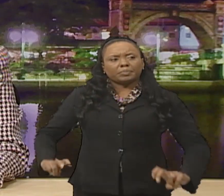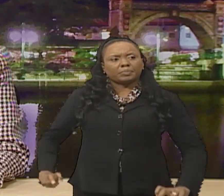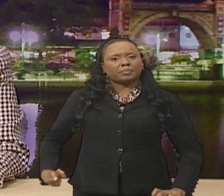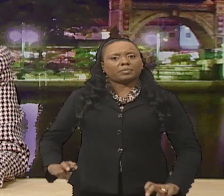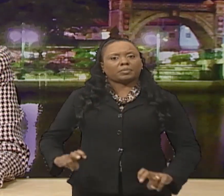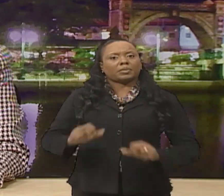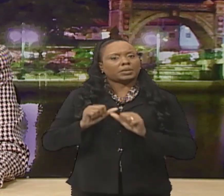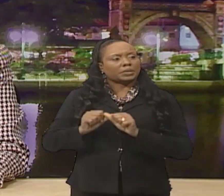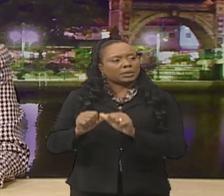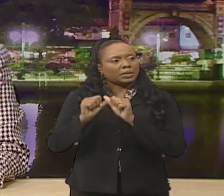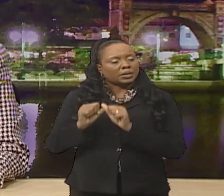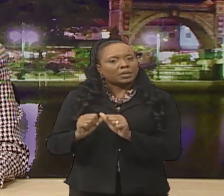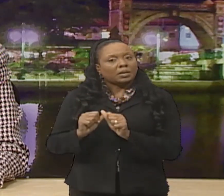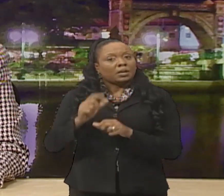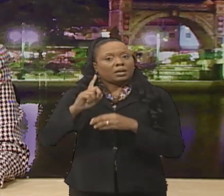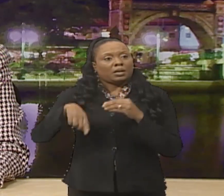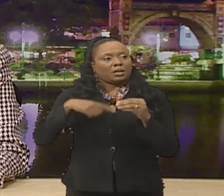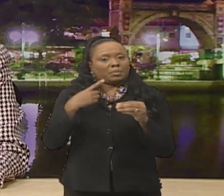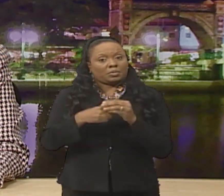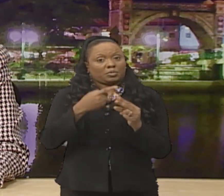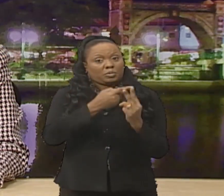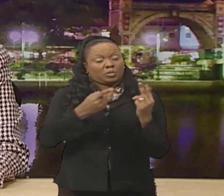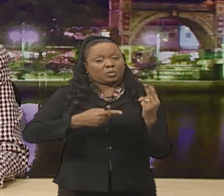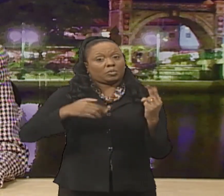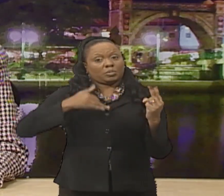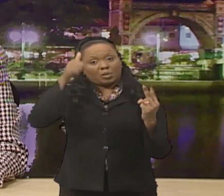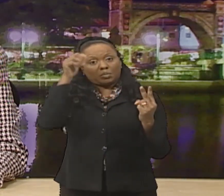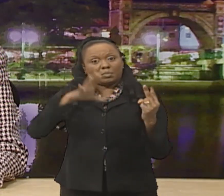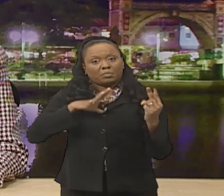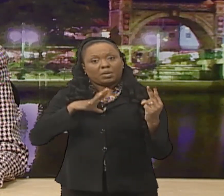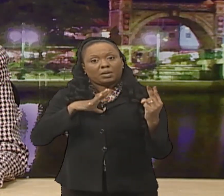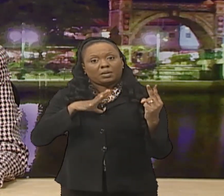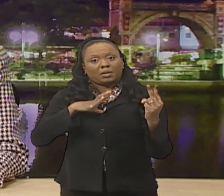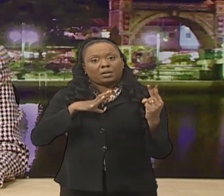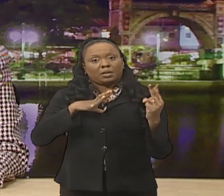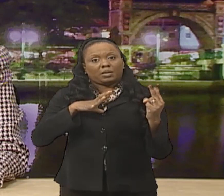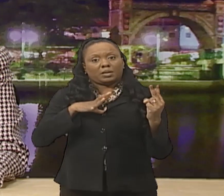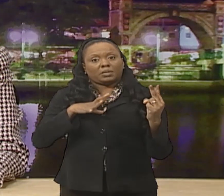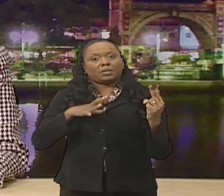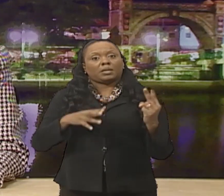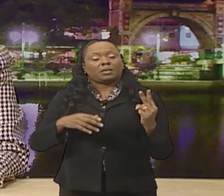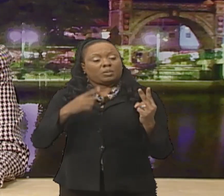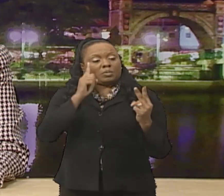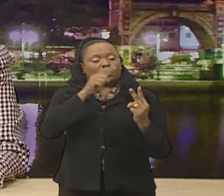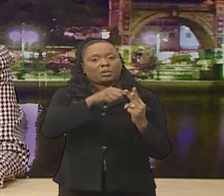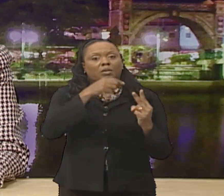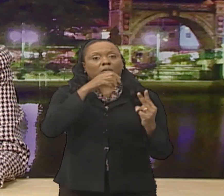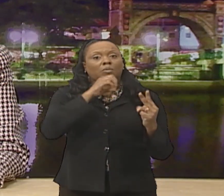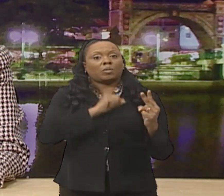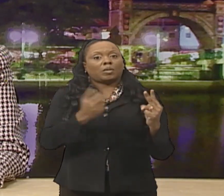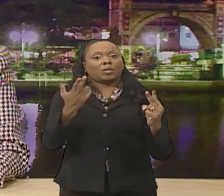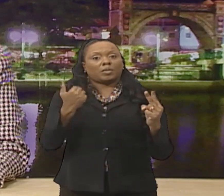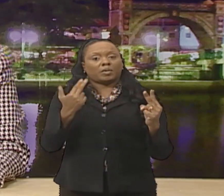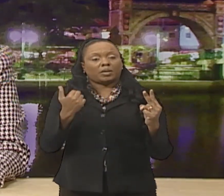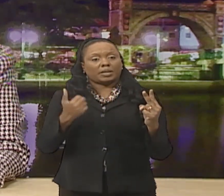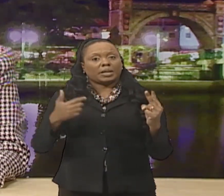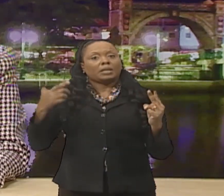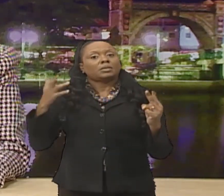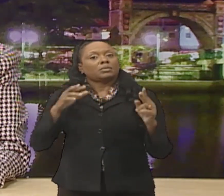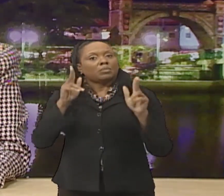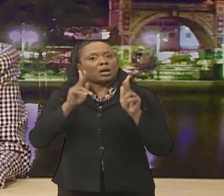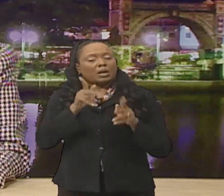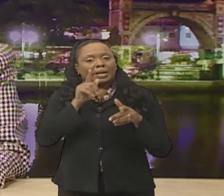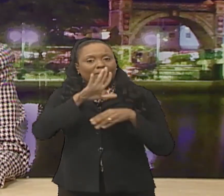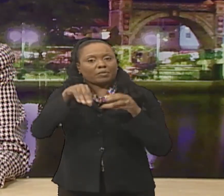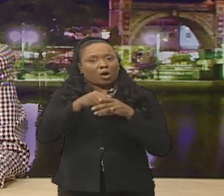continuing into the shooting of 2 young males, including a 13-year-old. A firearm was reportedly retrieved from